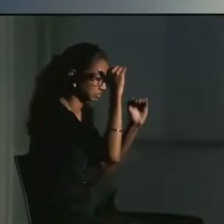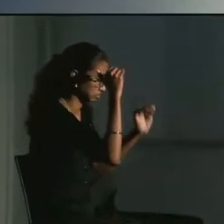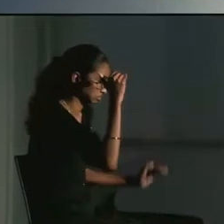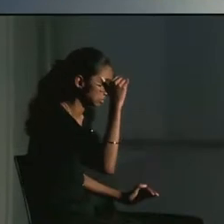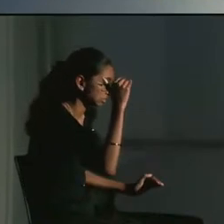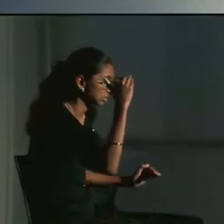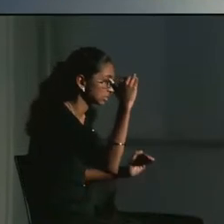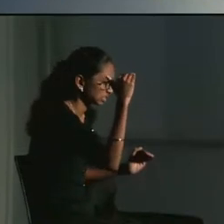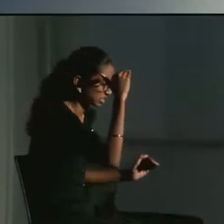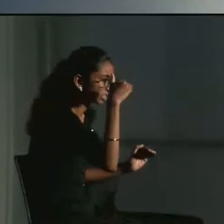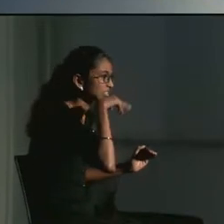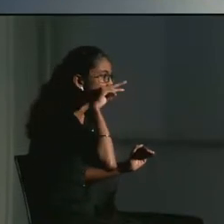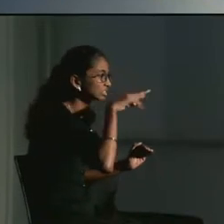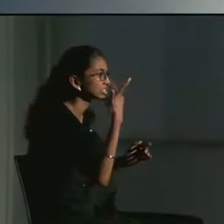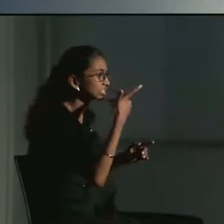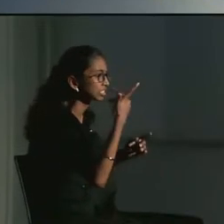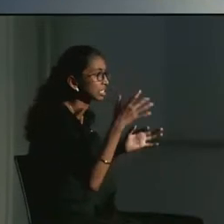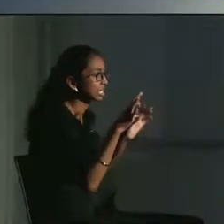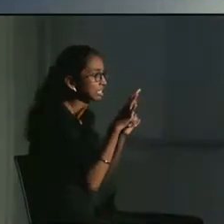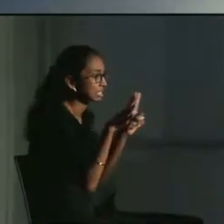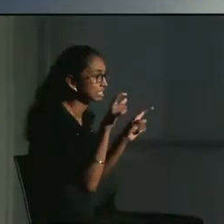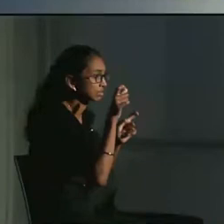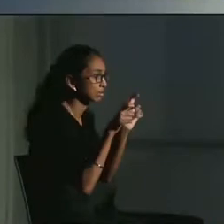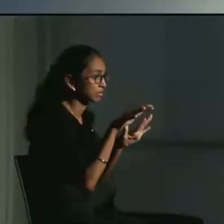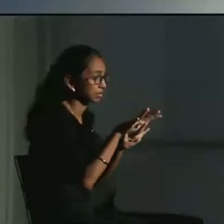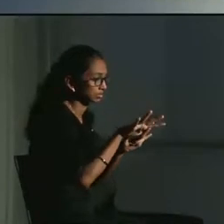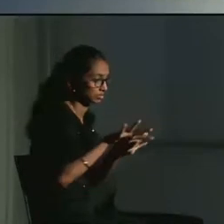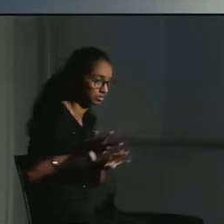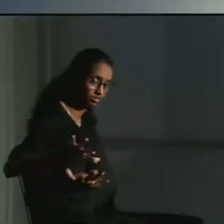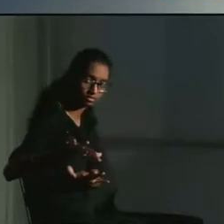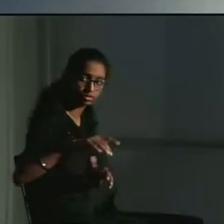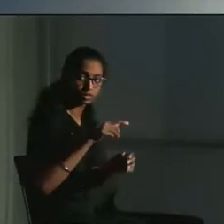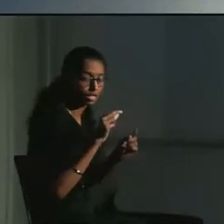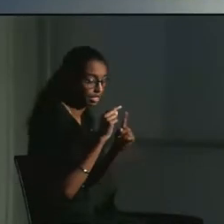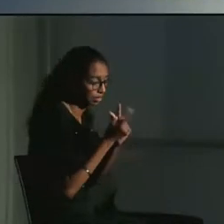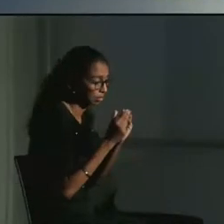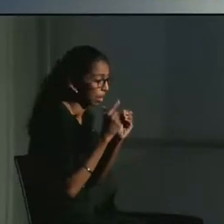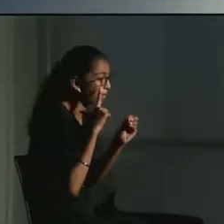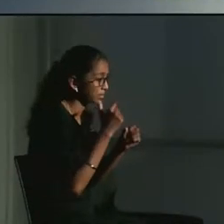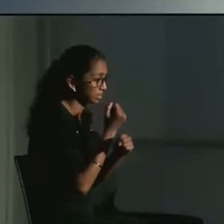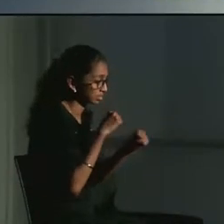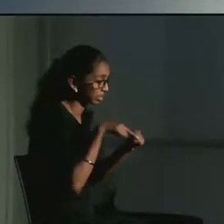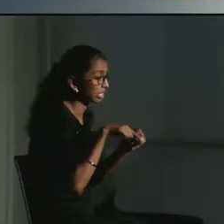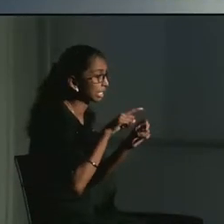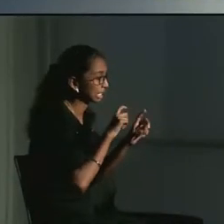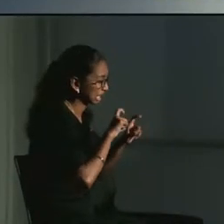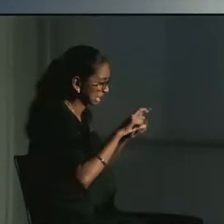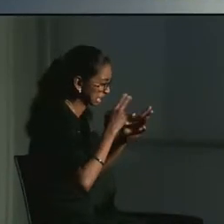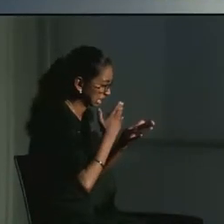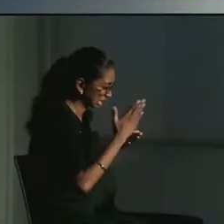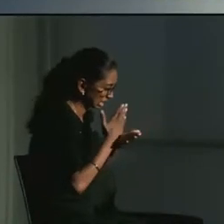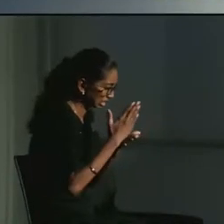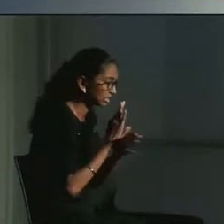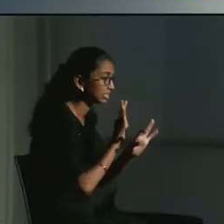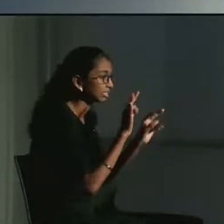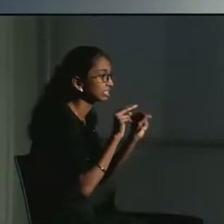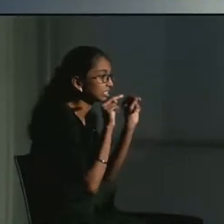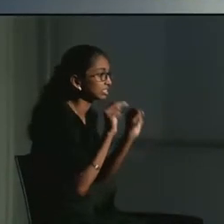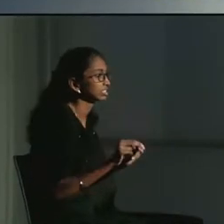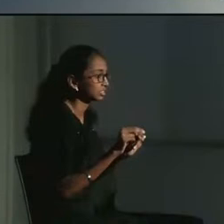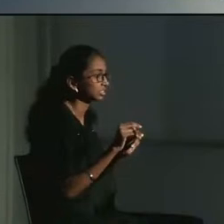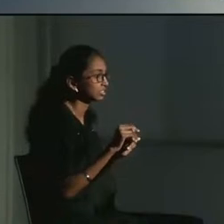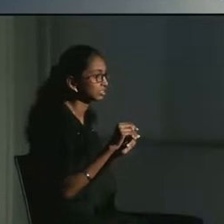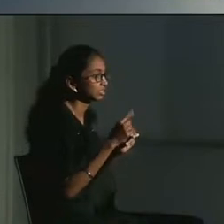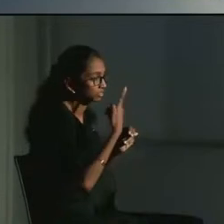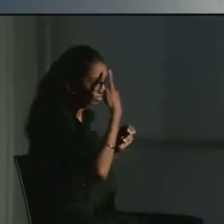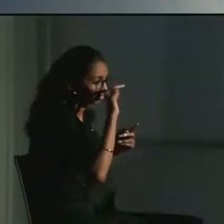were protected to keep miscreants and dangerous people away. Public spaces had to be sanitized of a certain public,